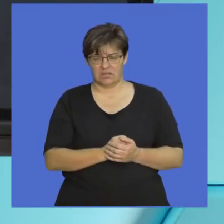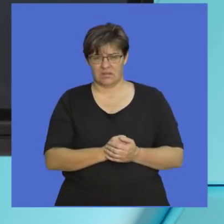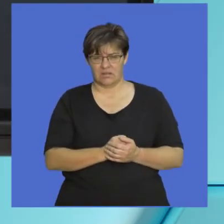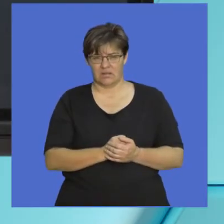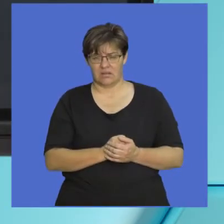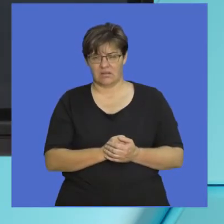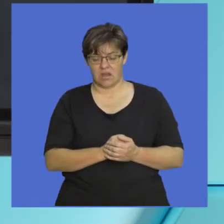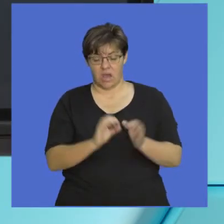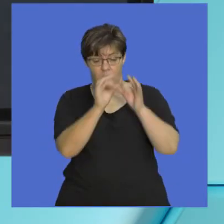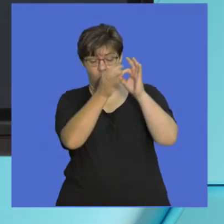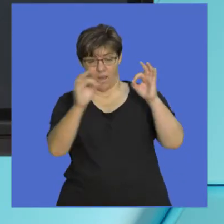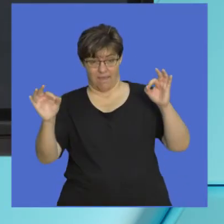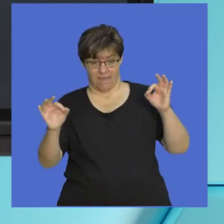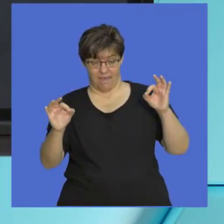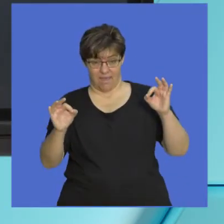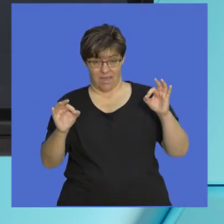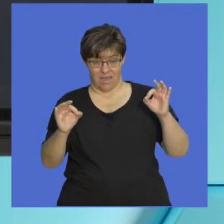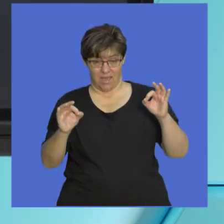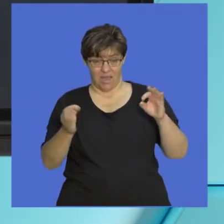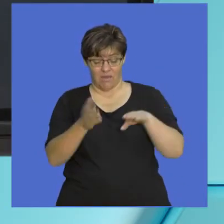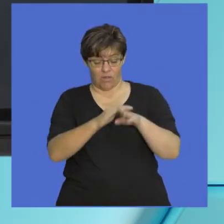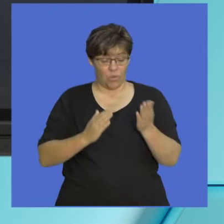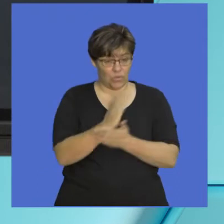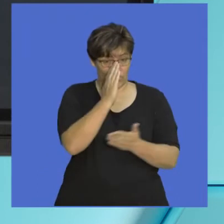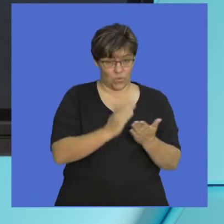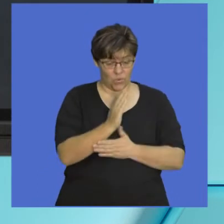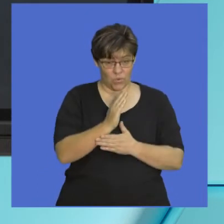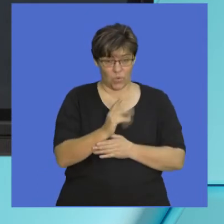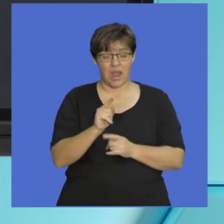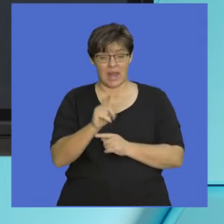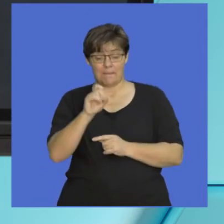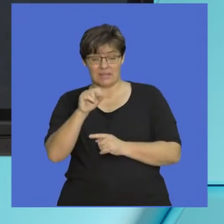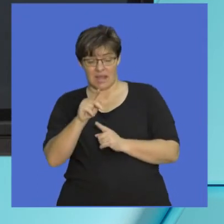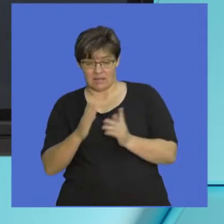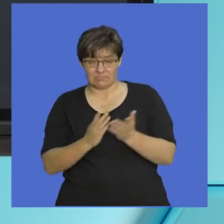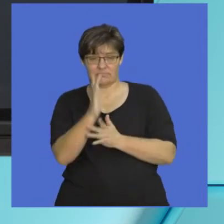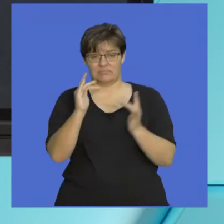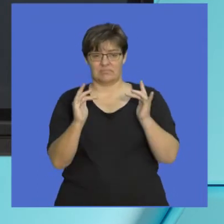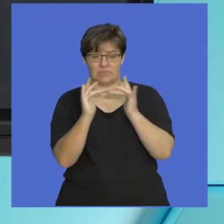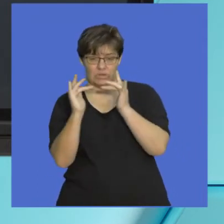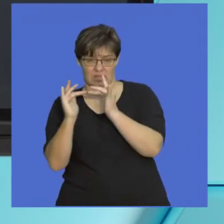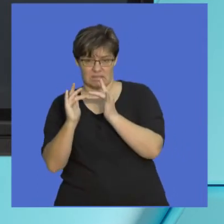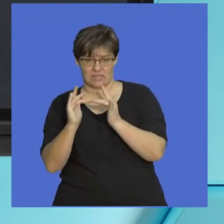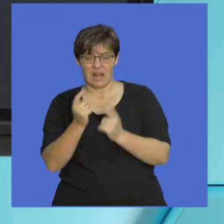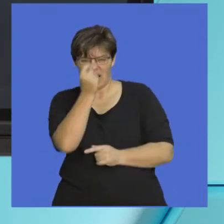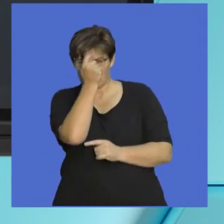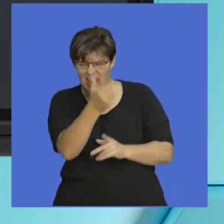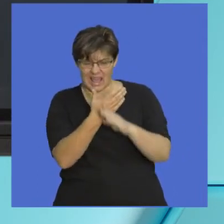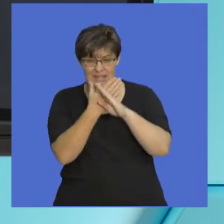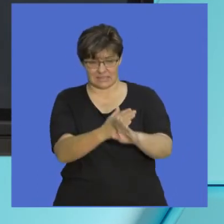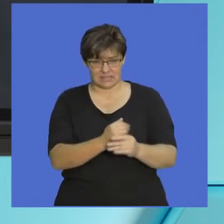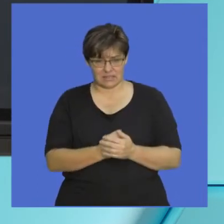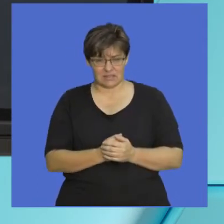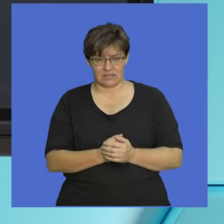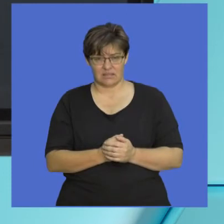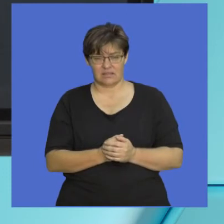that the conducting wires and the ammeters that are connected in series are actually have got